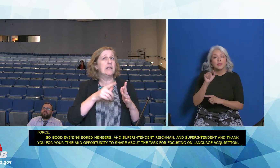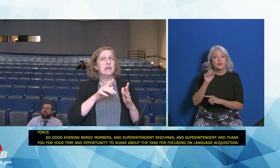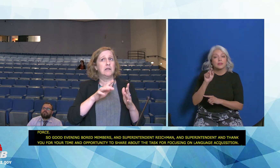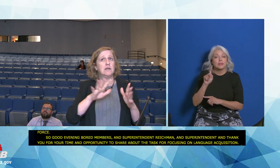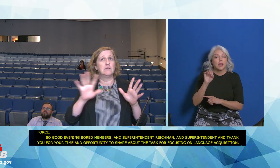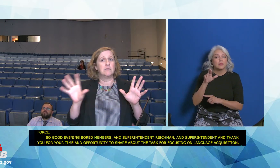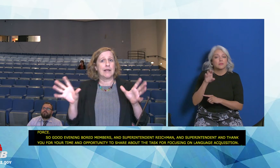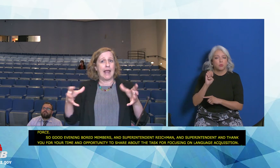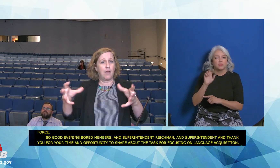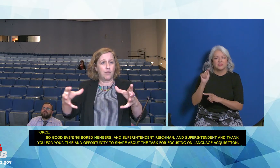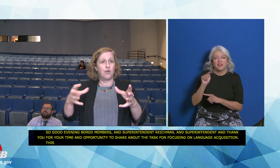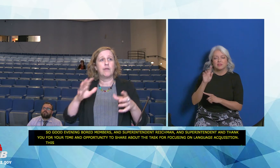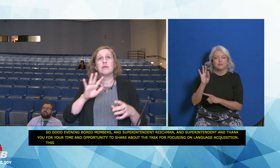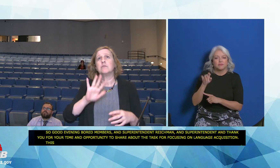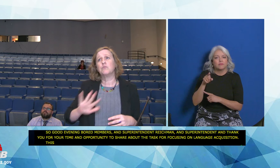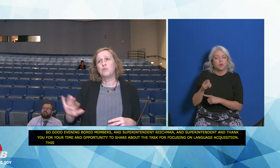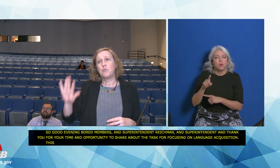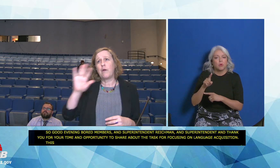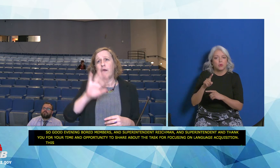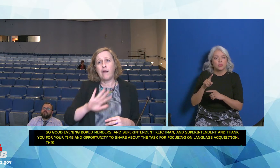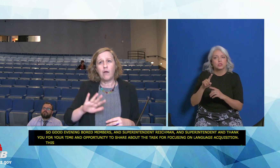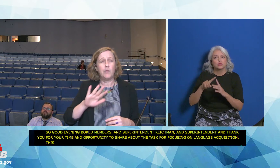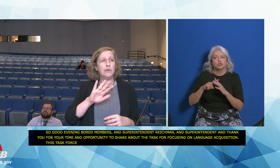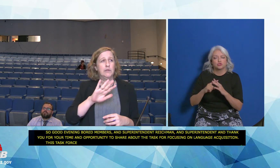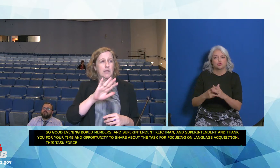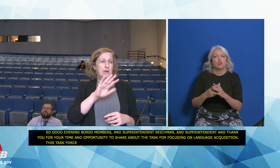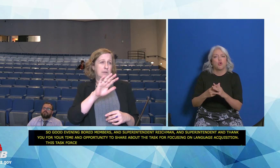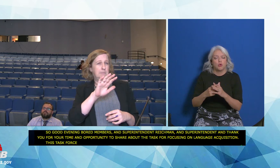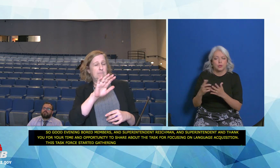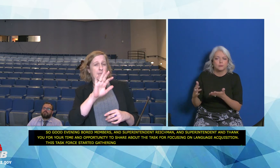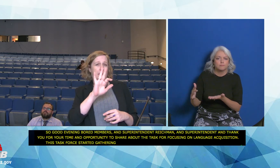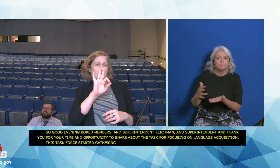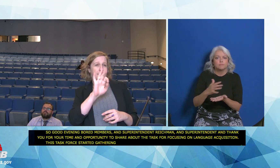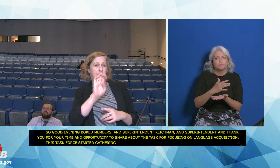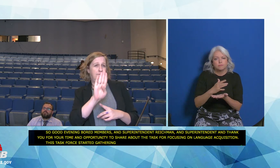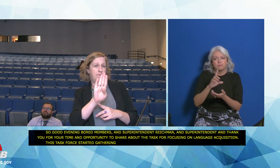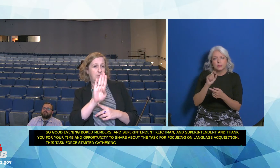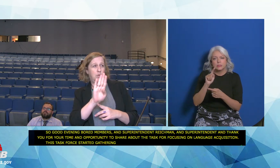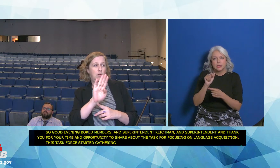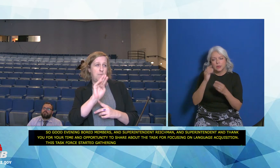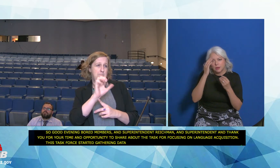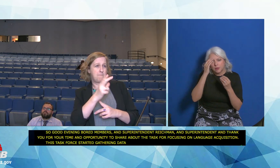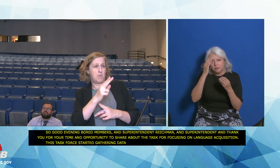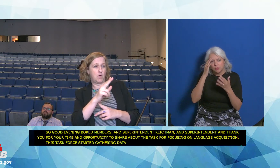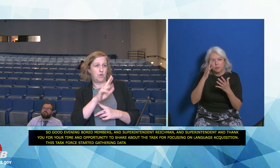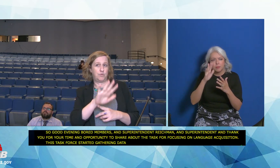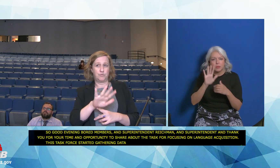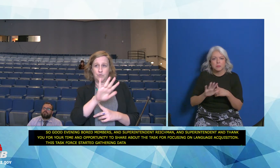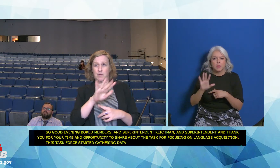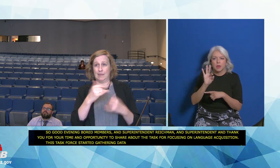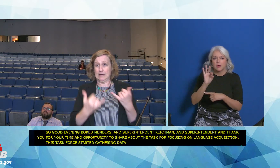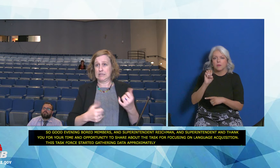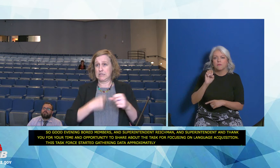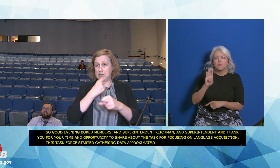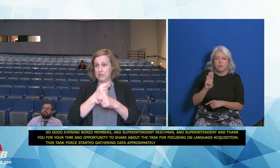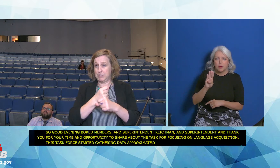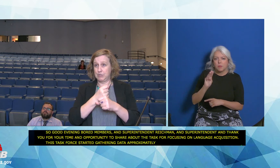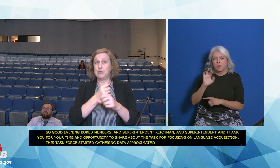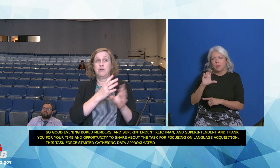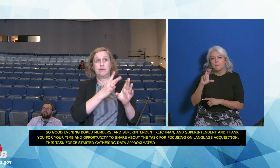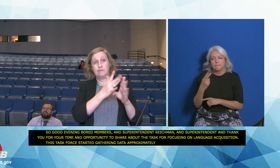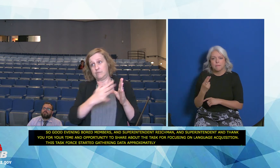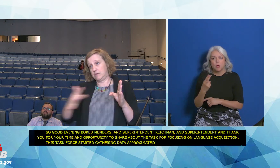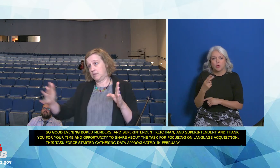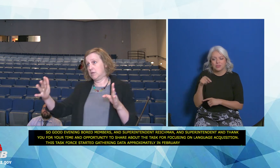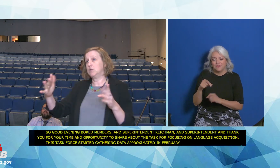This task force started gathering data approximately in February or March